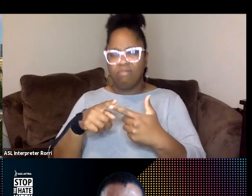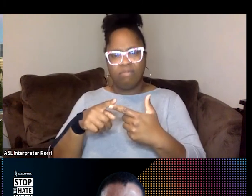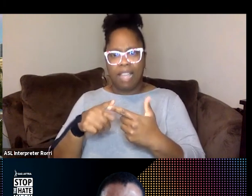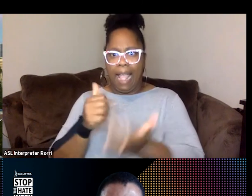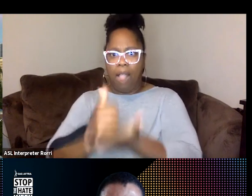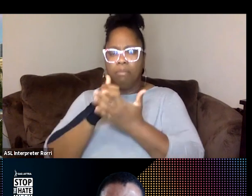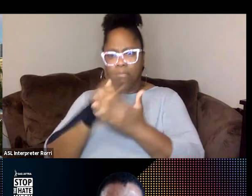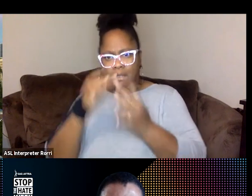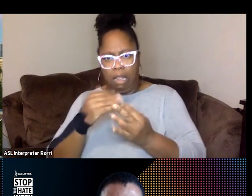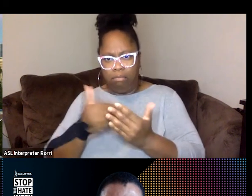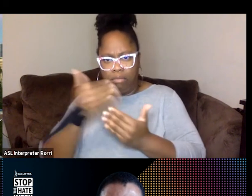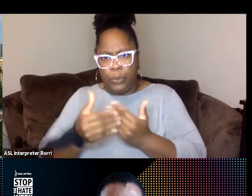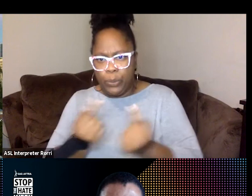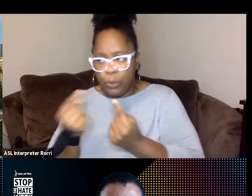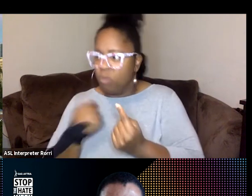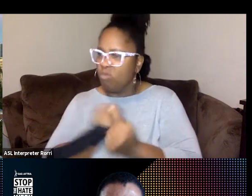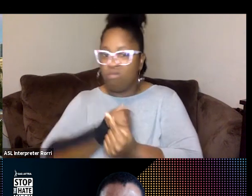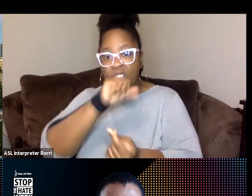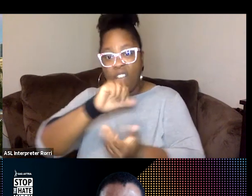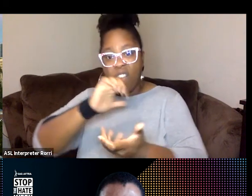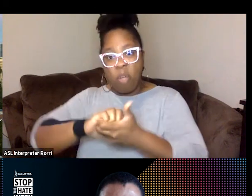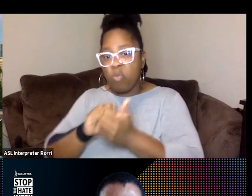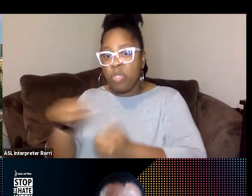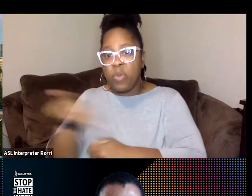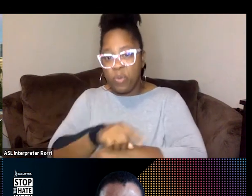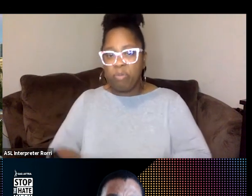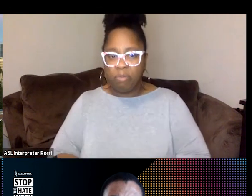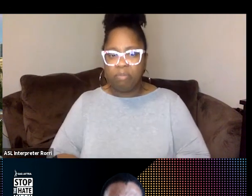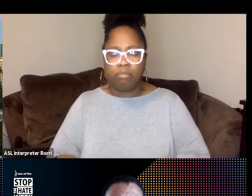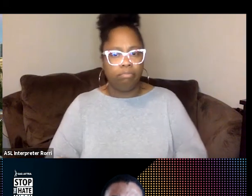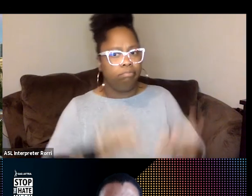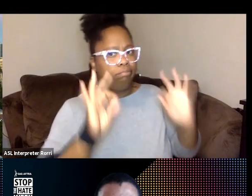can do on those fronts, we'd love to partner with you to try to figure out how to move forward. Great.